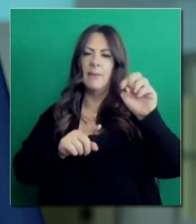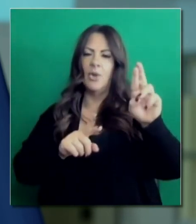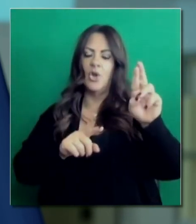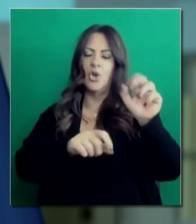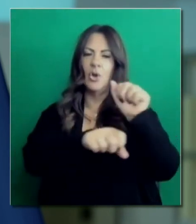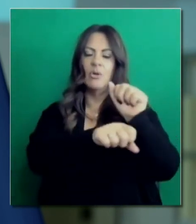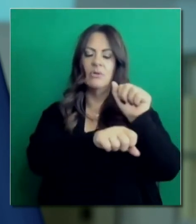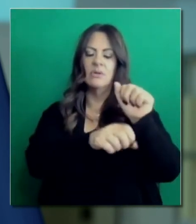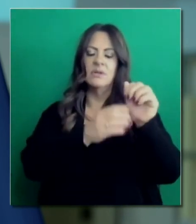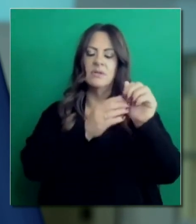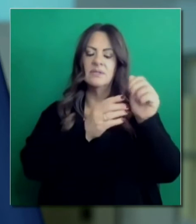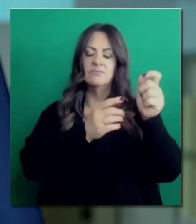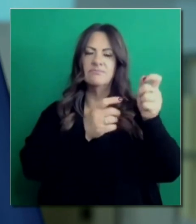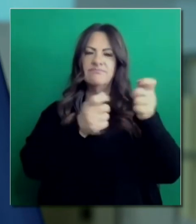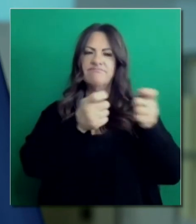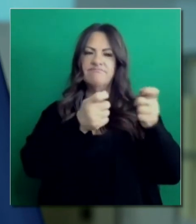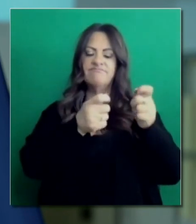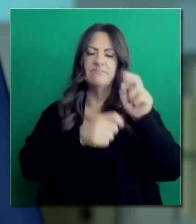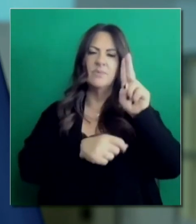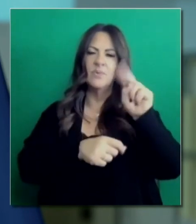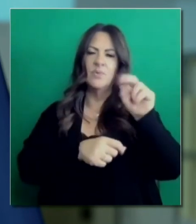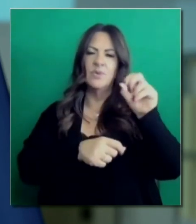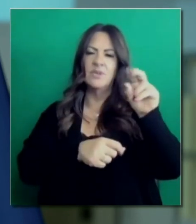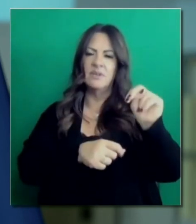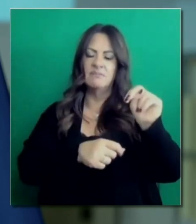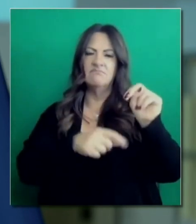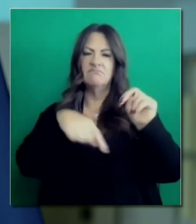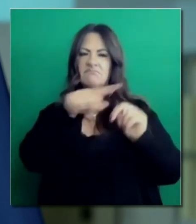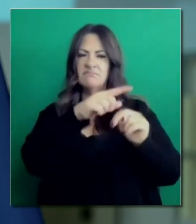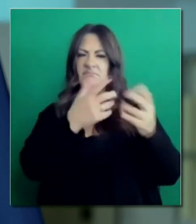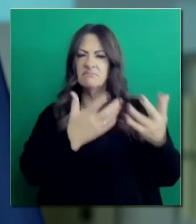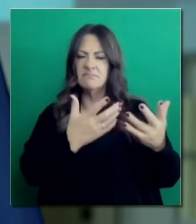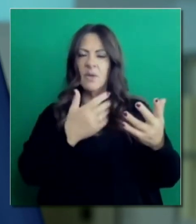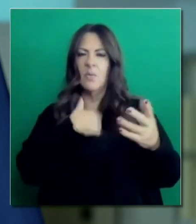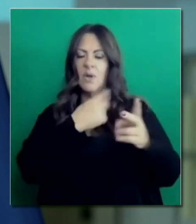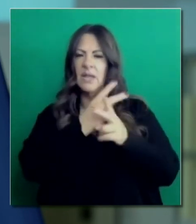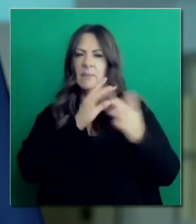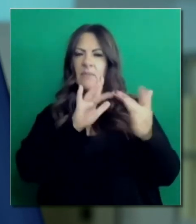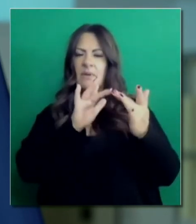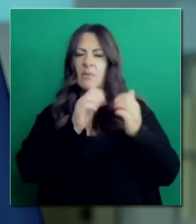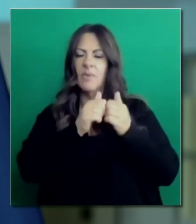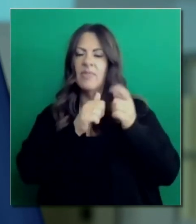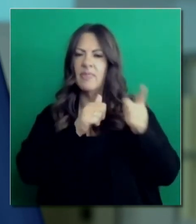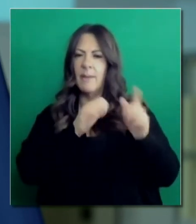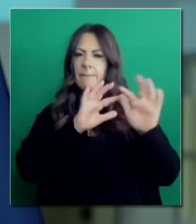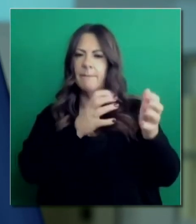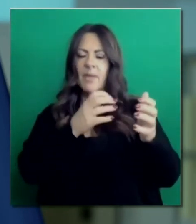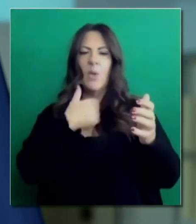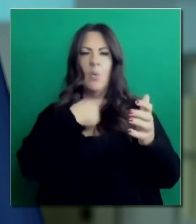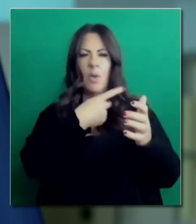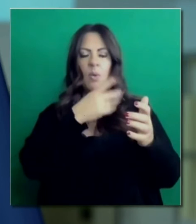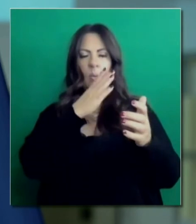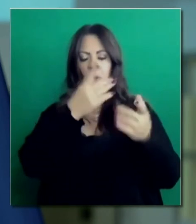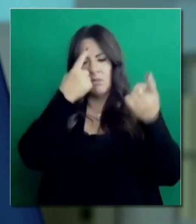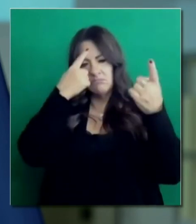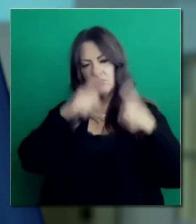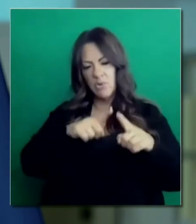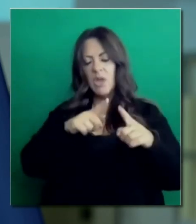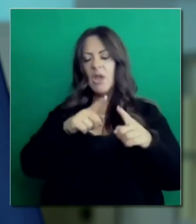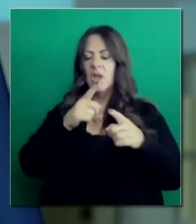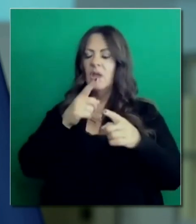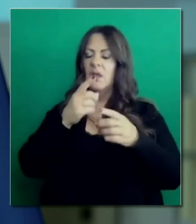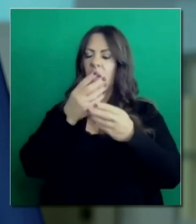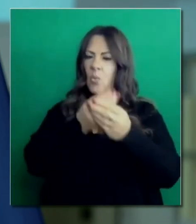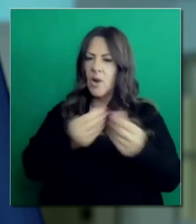out directly as well, and we've been in contact. So we're confident that we'll work through these issues. I also, forgive me, take